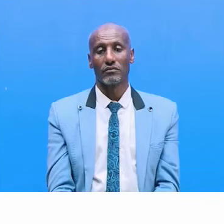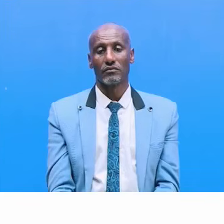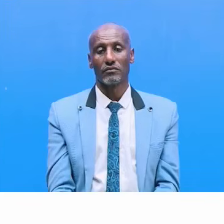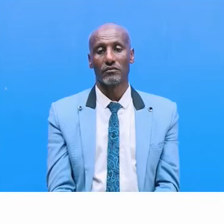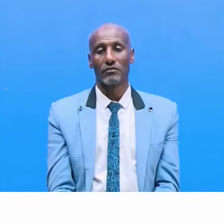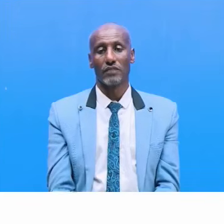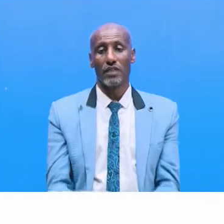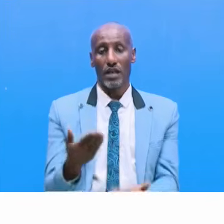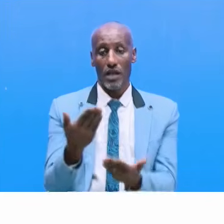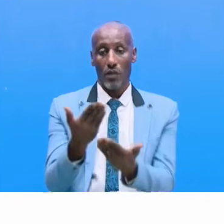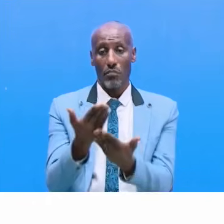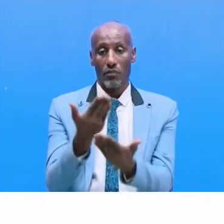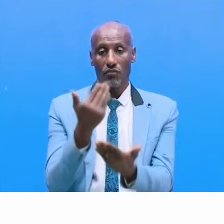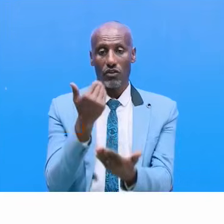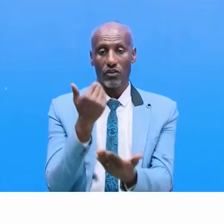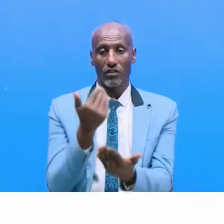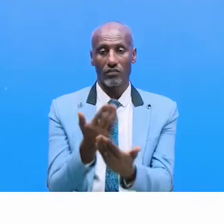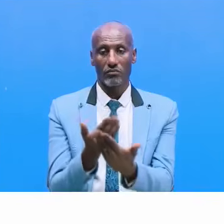before